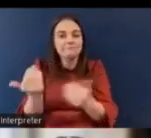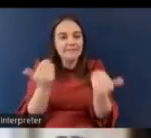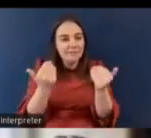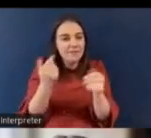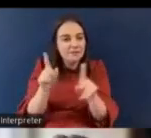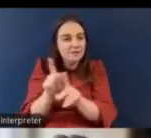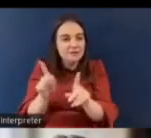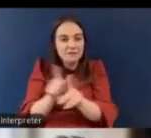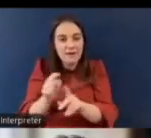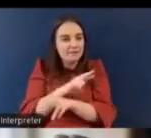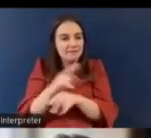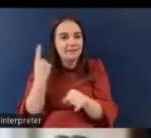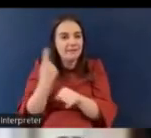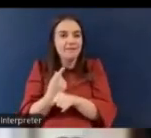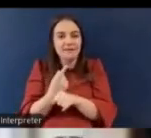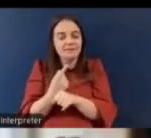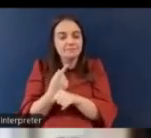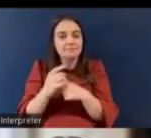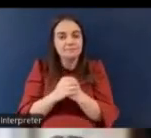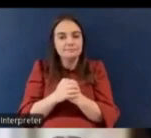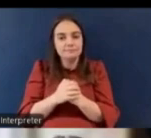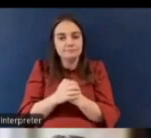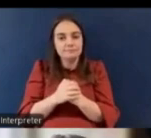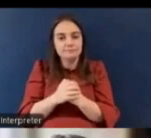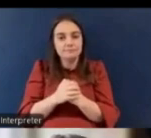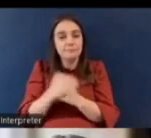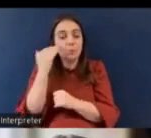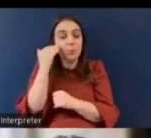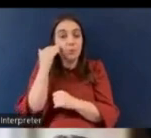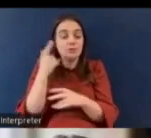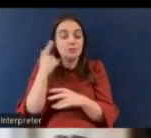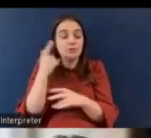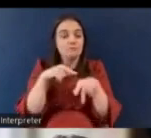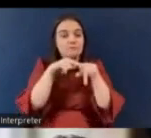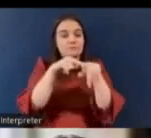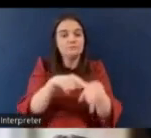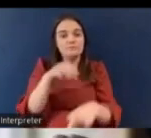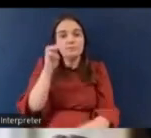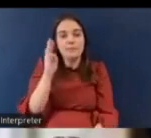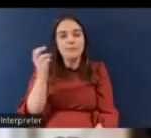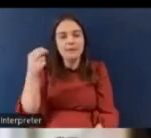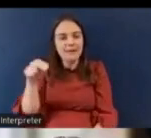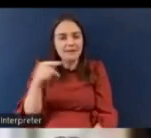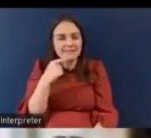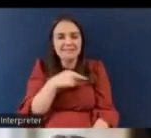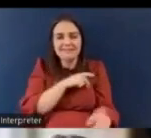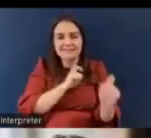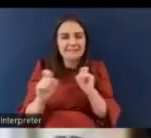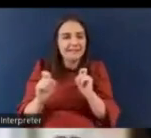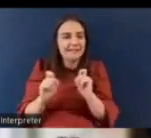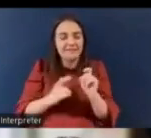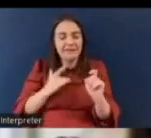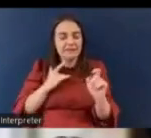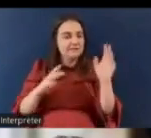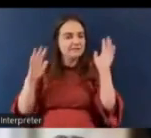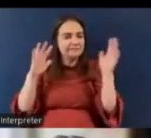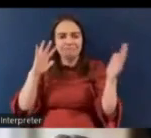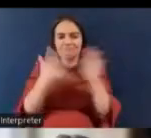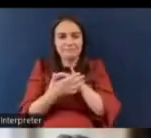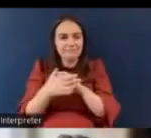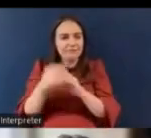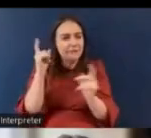information is not there. Even when you're relying on the PPN, it's still confusing.